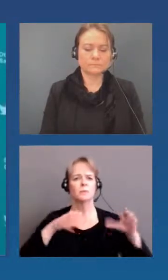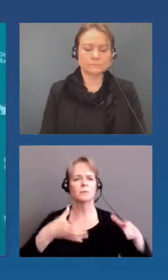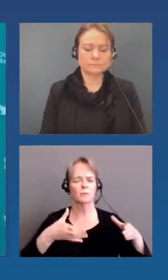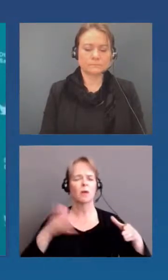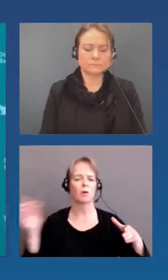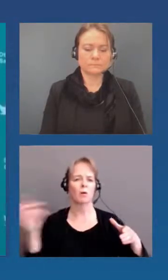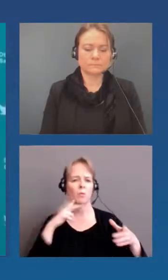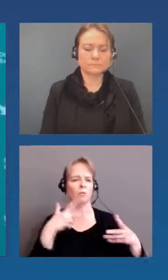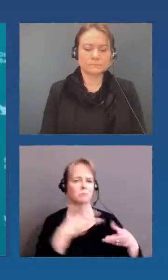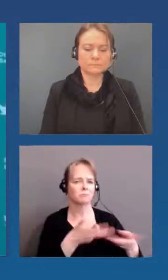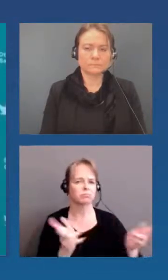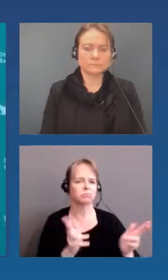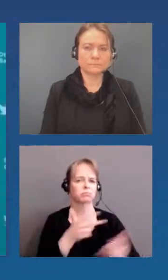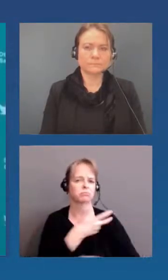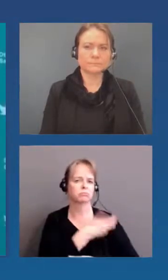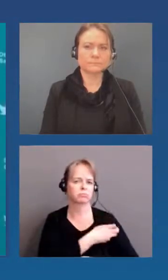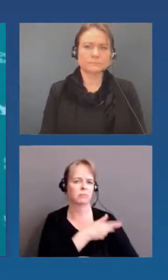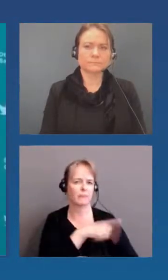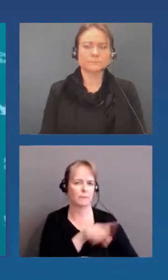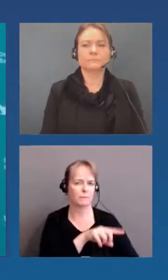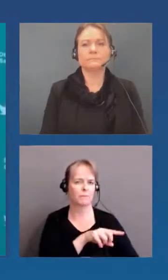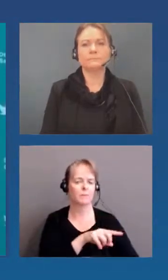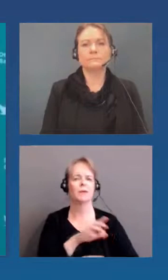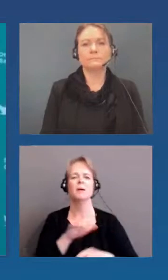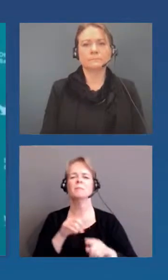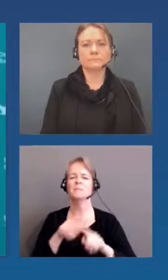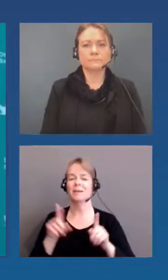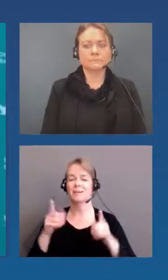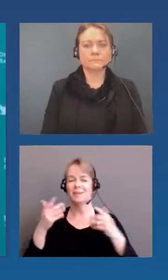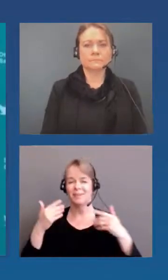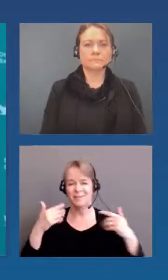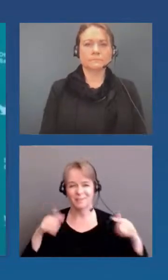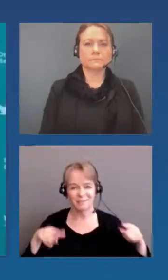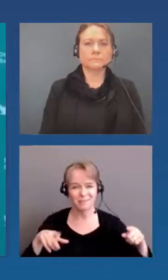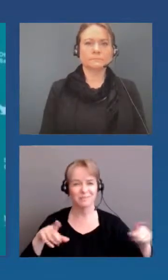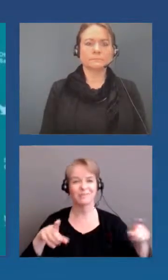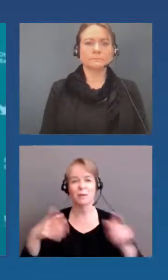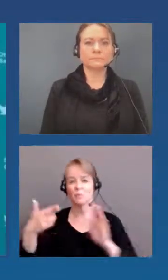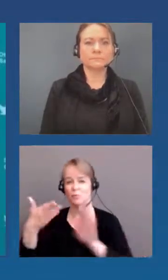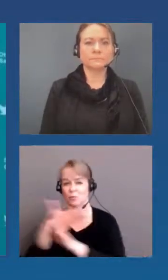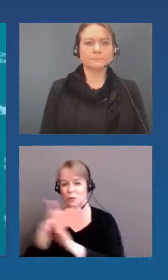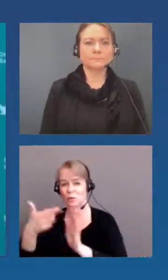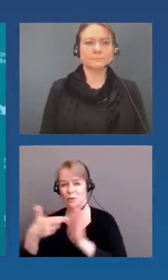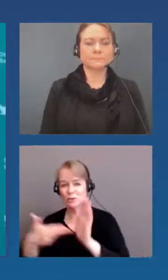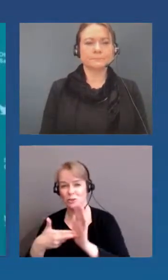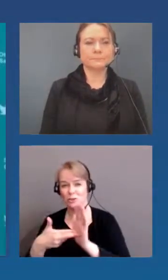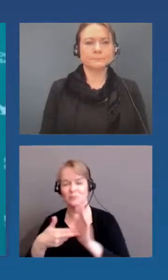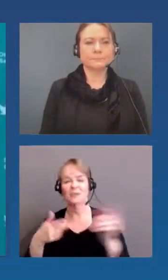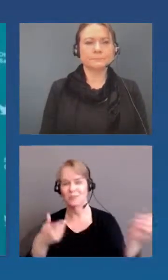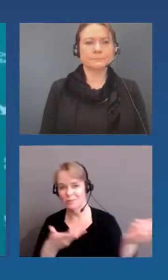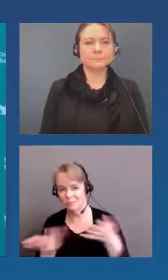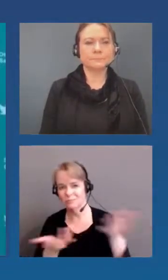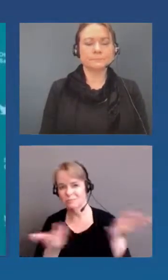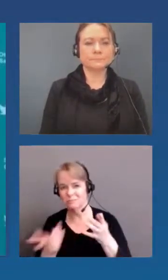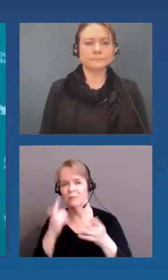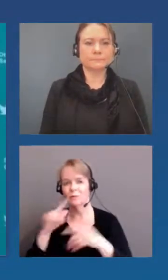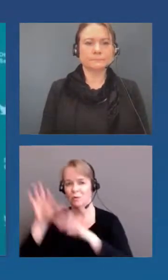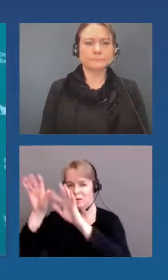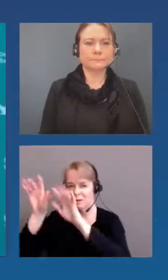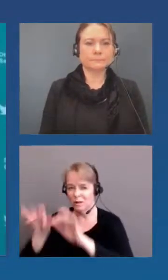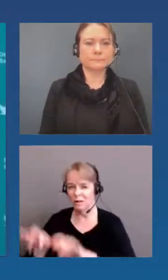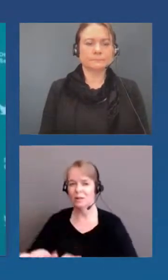So I think we'll get a better sense as we see the numbers coming in, who pre-registers in this very high priority